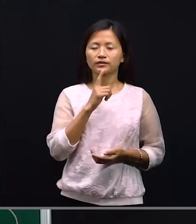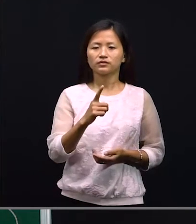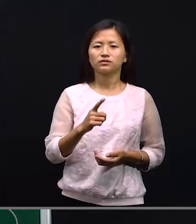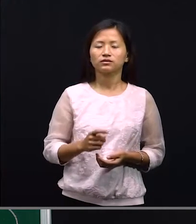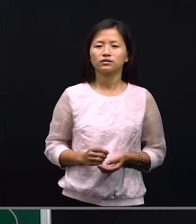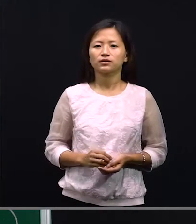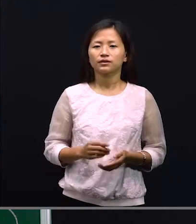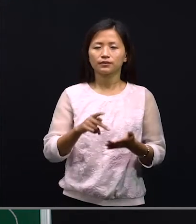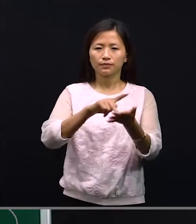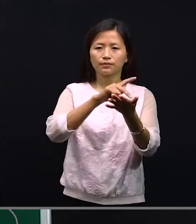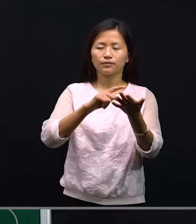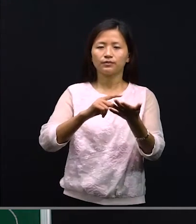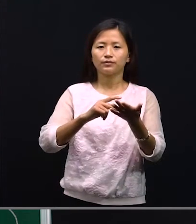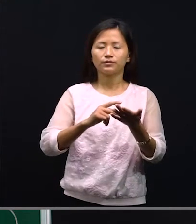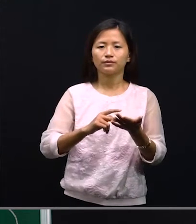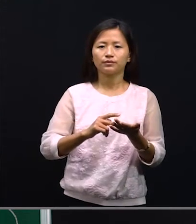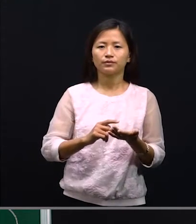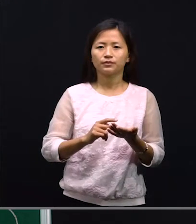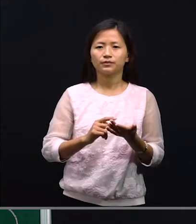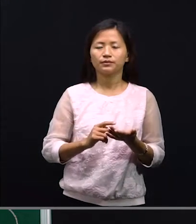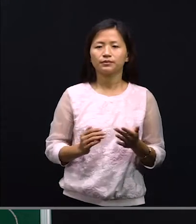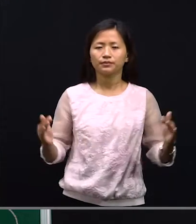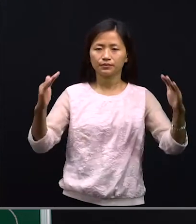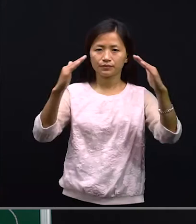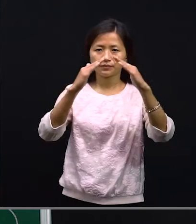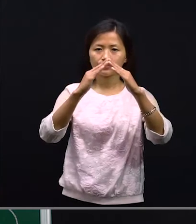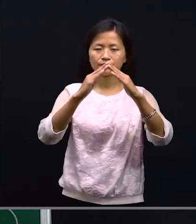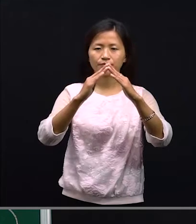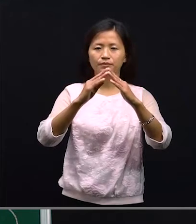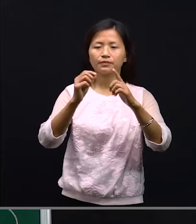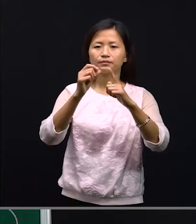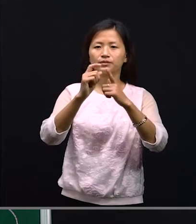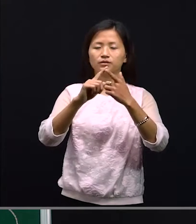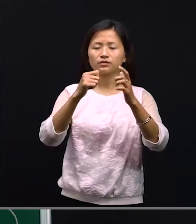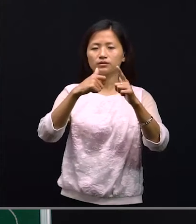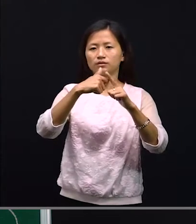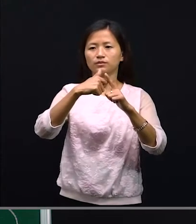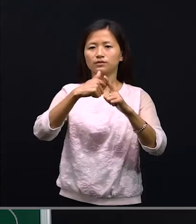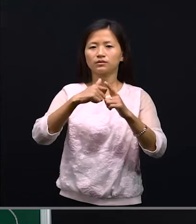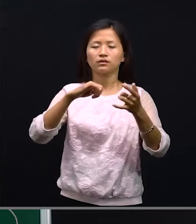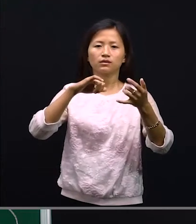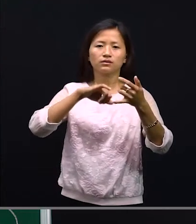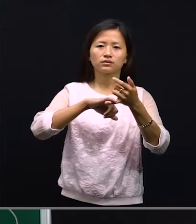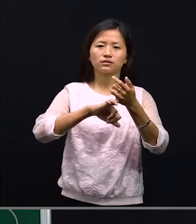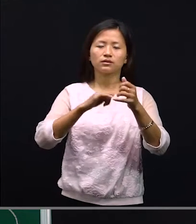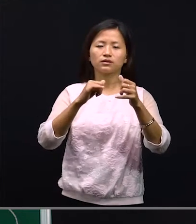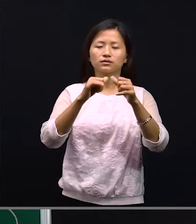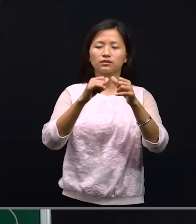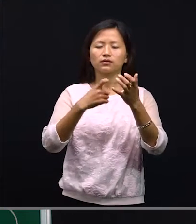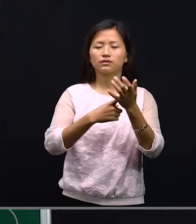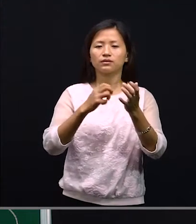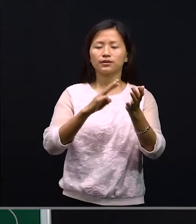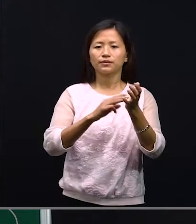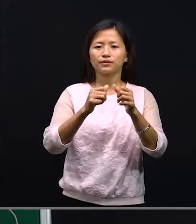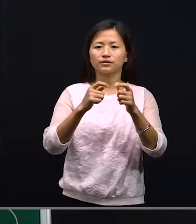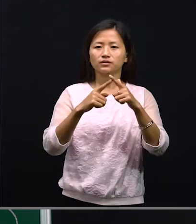this part, okay, here there is this mountain, the peak Saramati, right? So this Likimro and Saramati peak